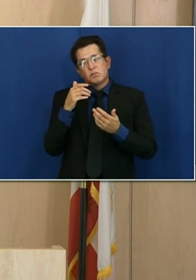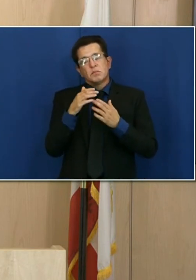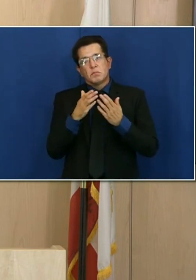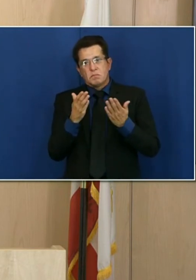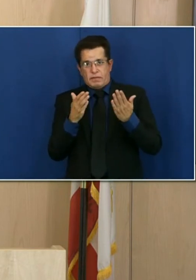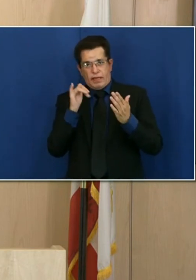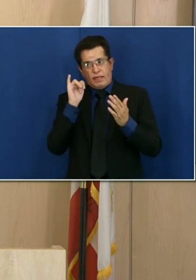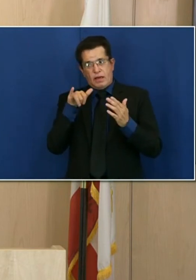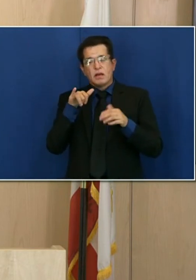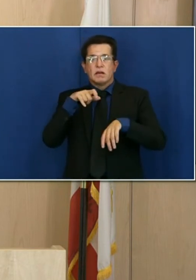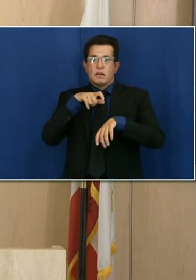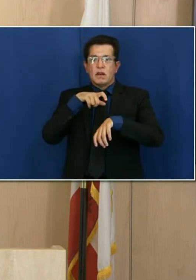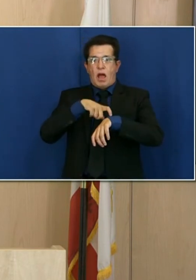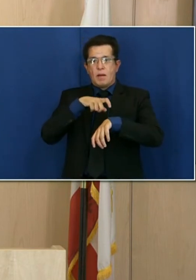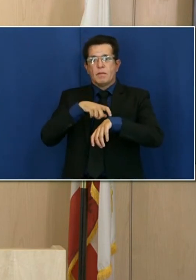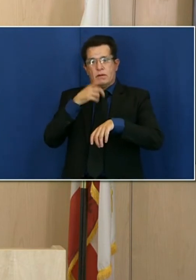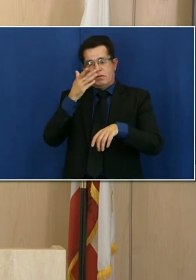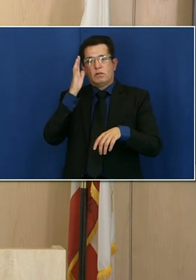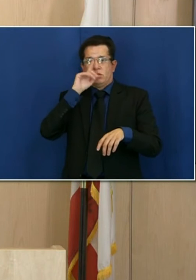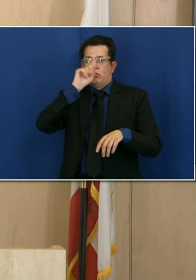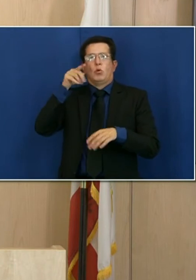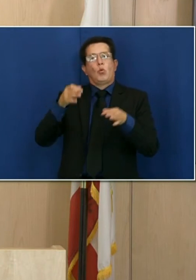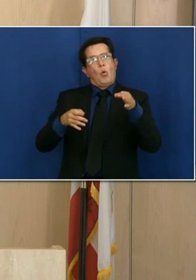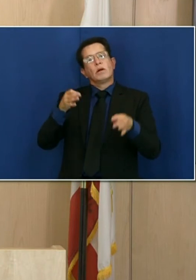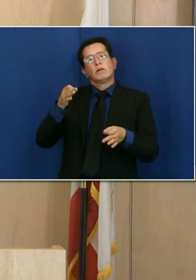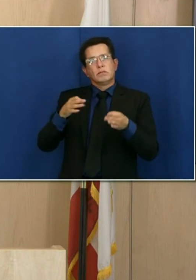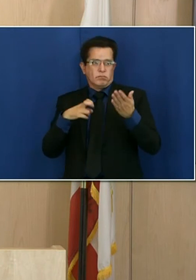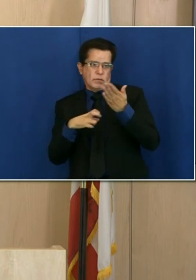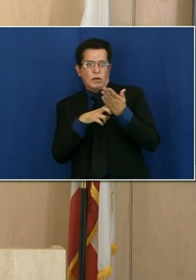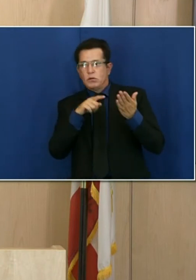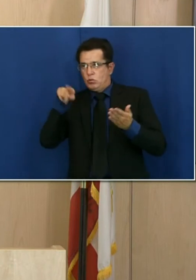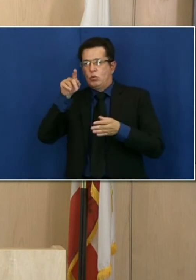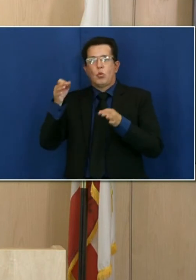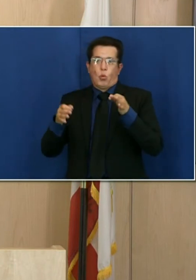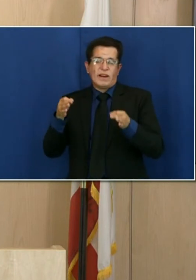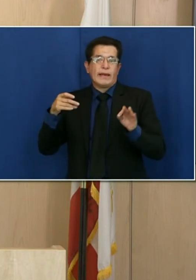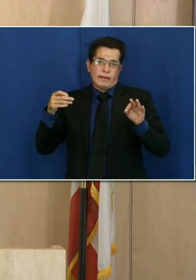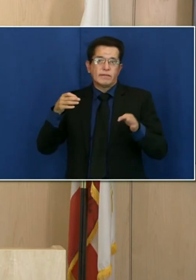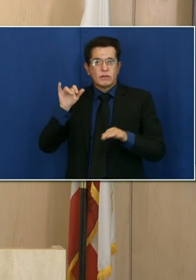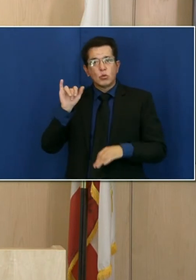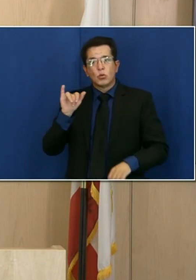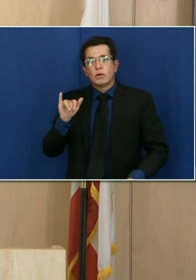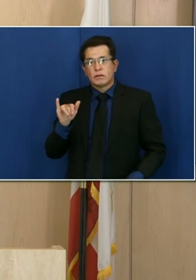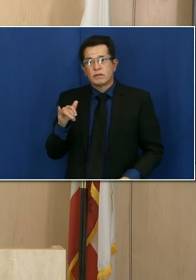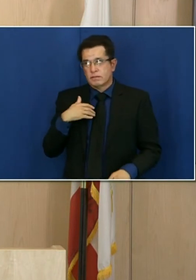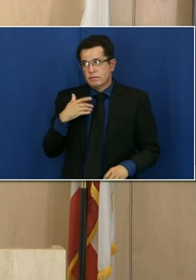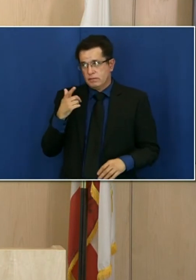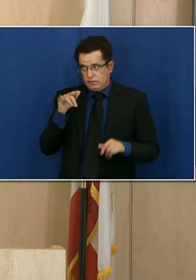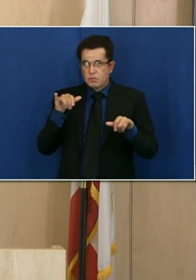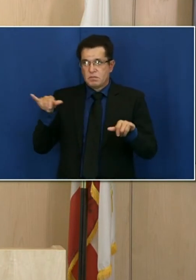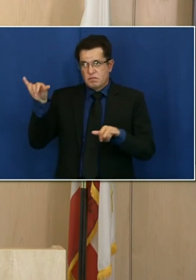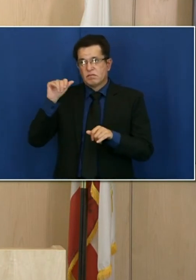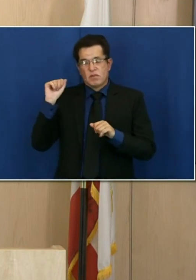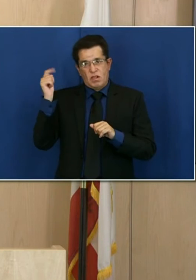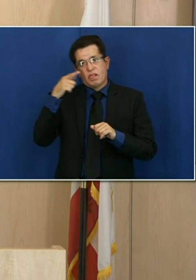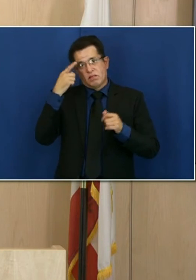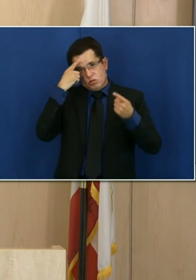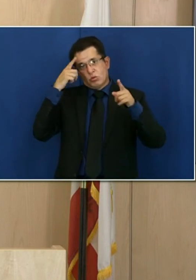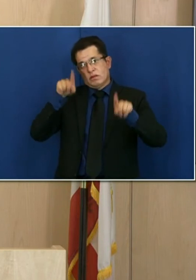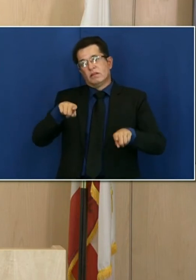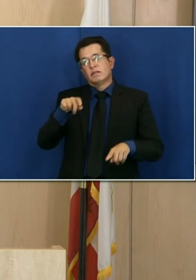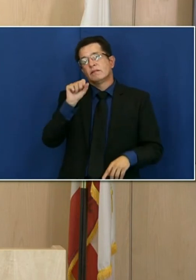ultimately involve a court hearing. And let me make sure that I'm on same grounds there. Okay, they're nodding